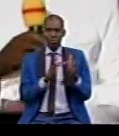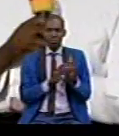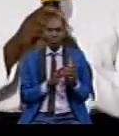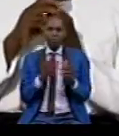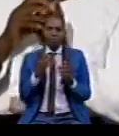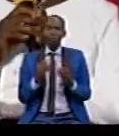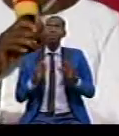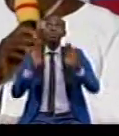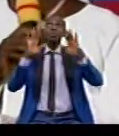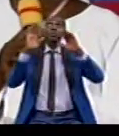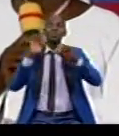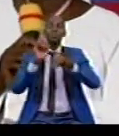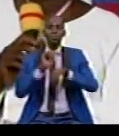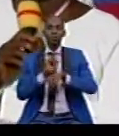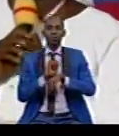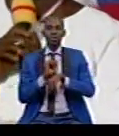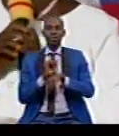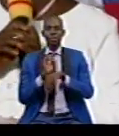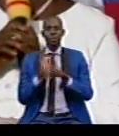Holy Ghost,